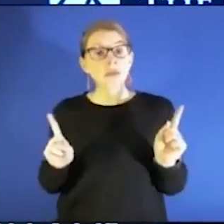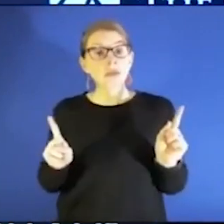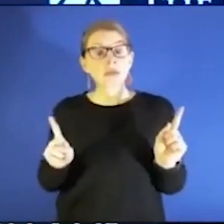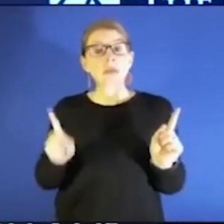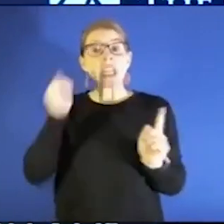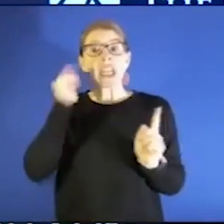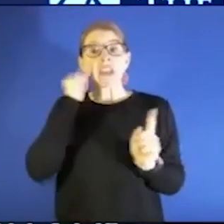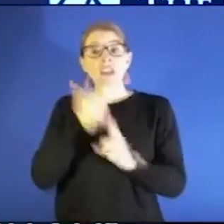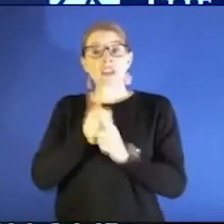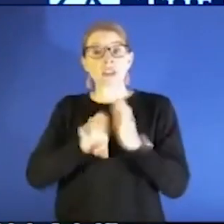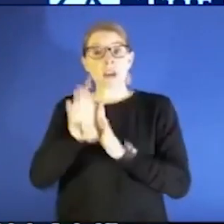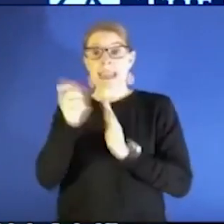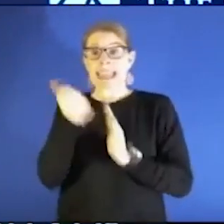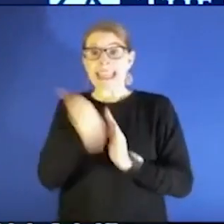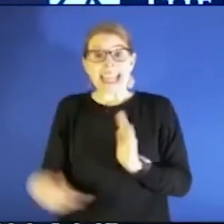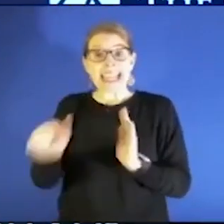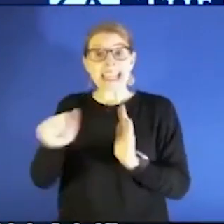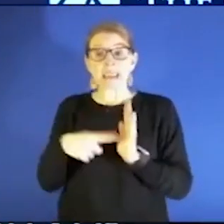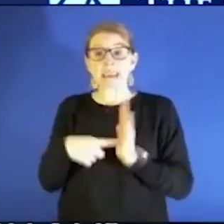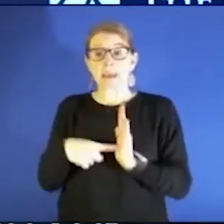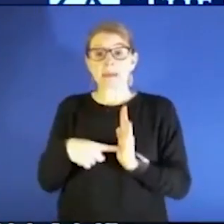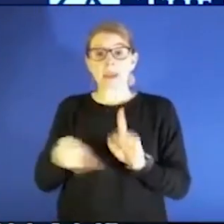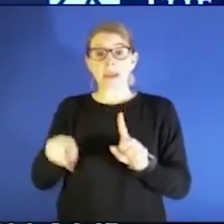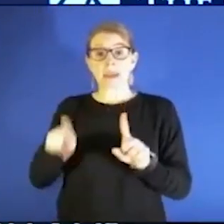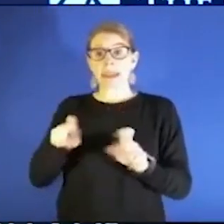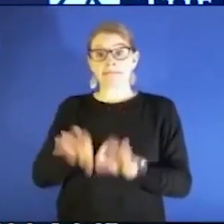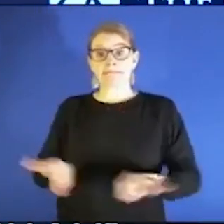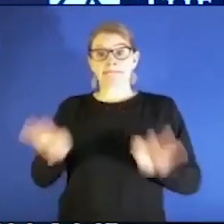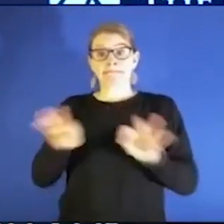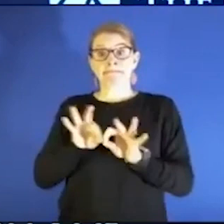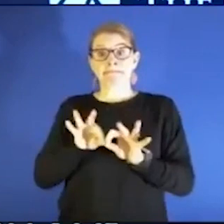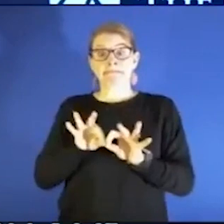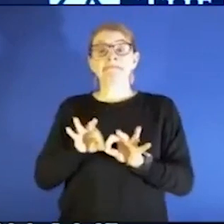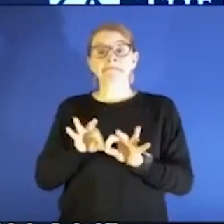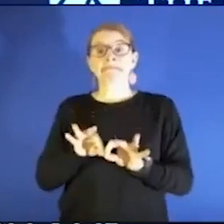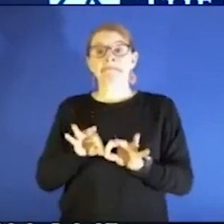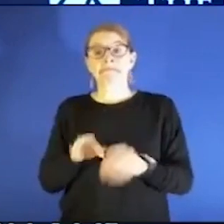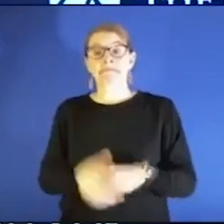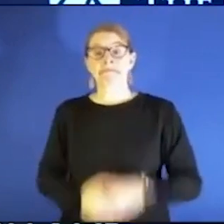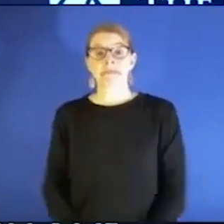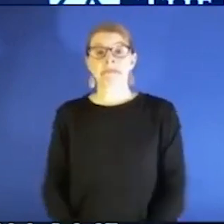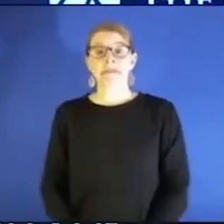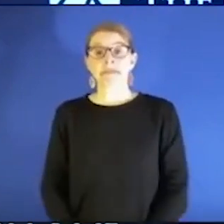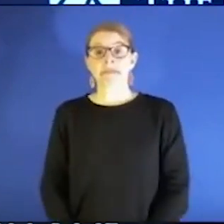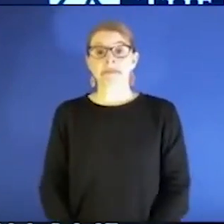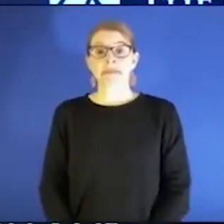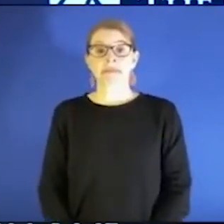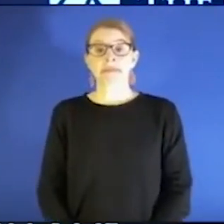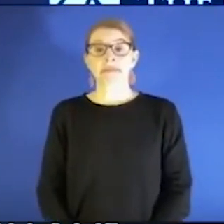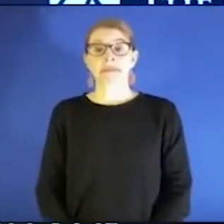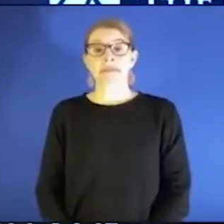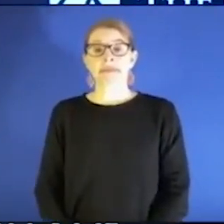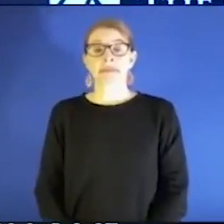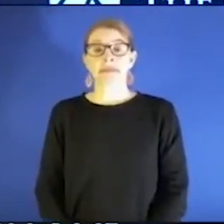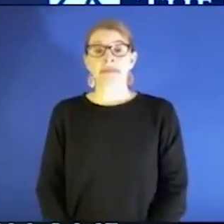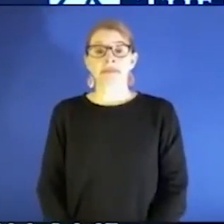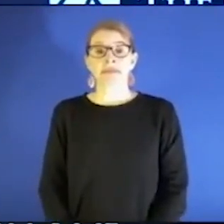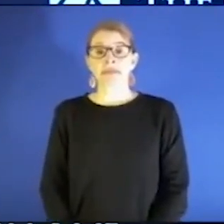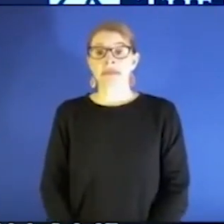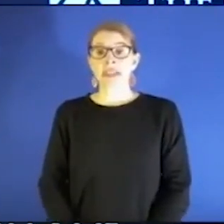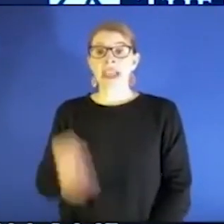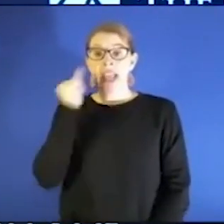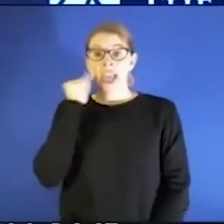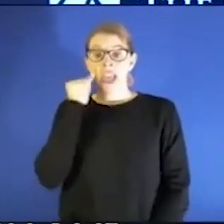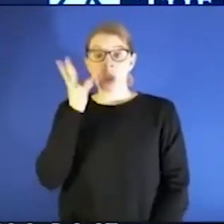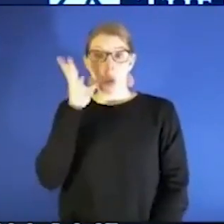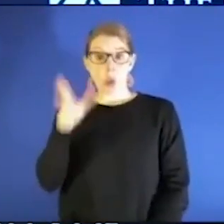any symptoms, the testing is important. And at that point, I've always gotten under the assumption if you're going to test, you should sort of